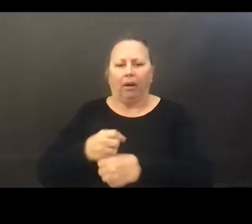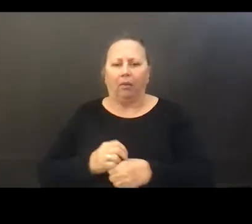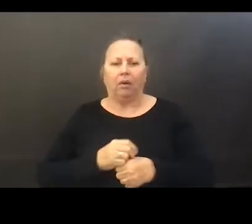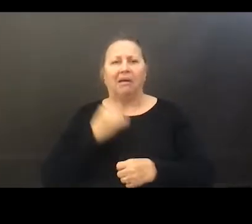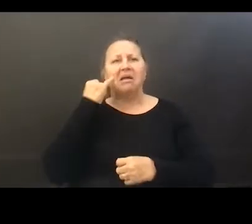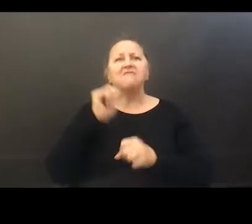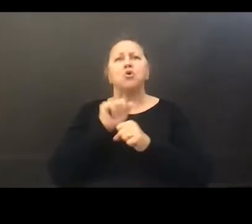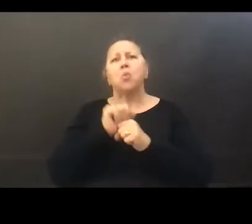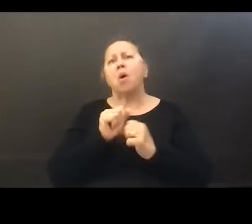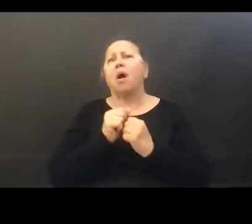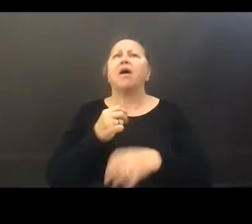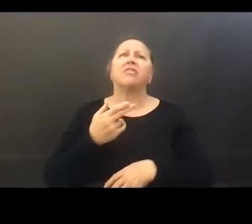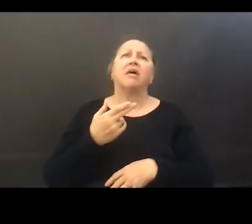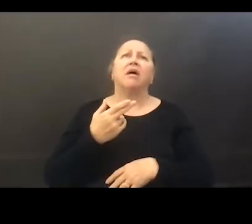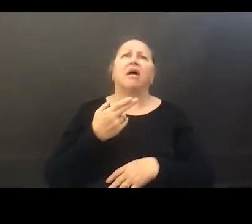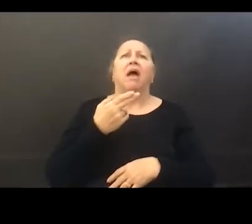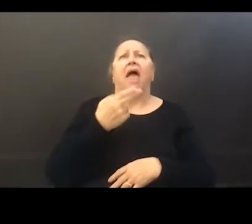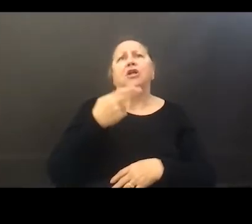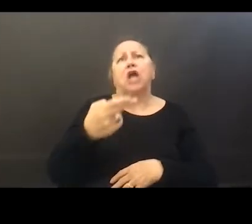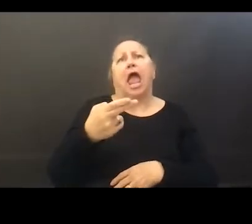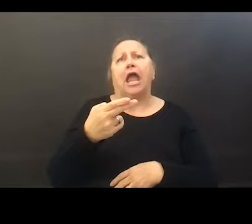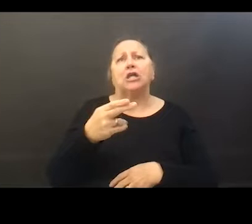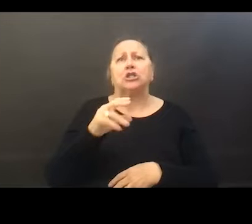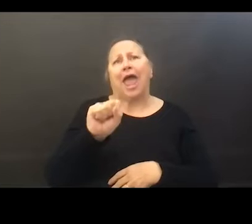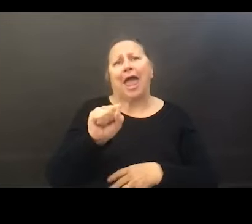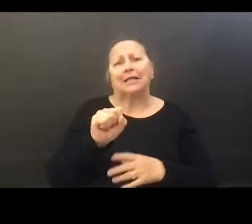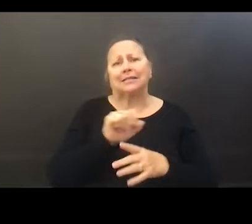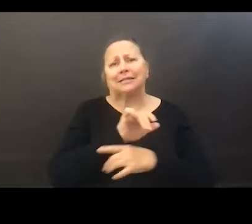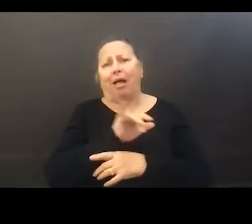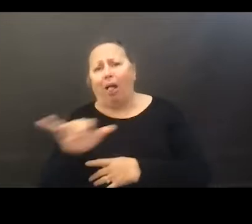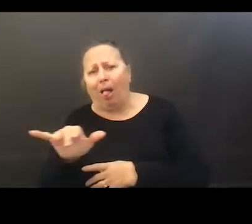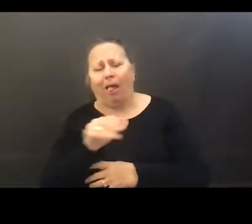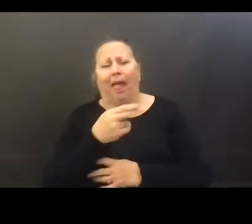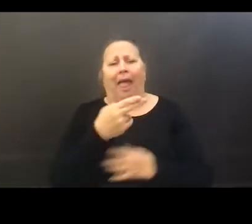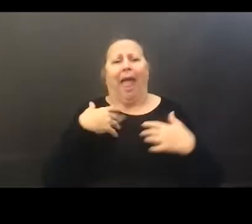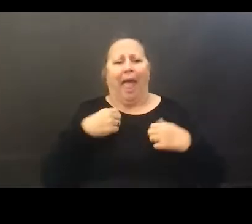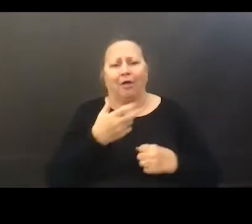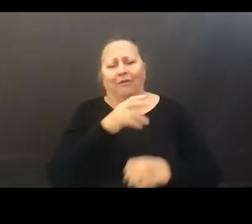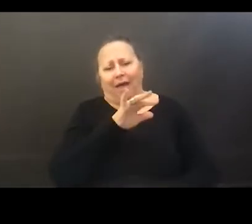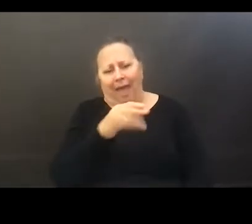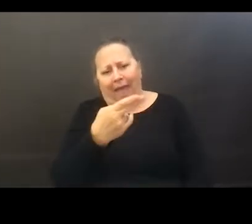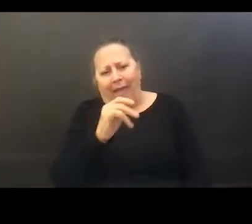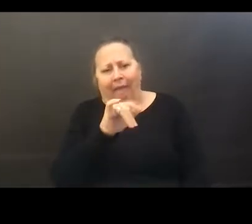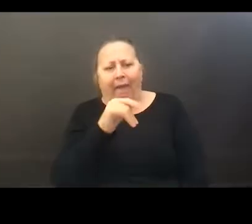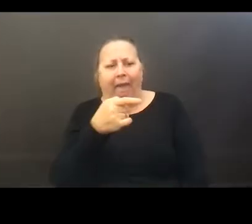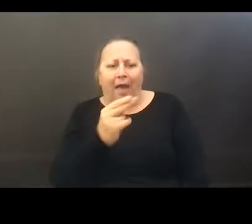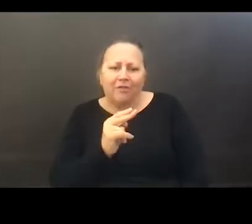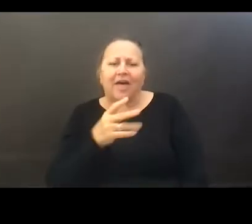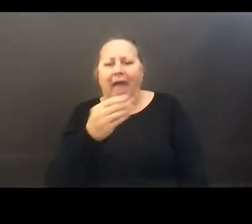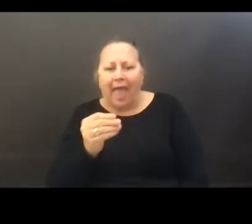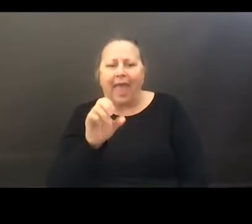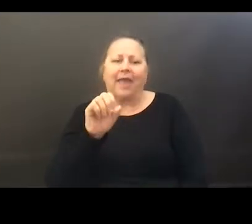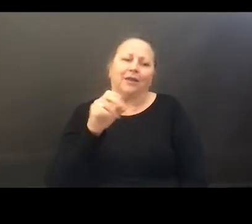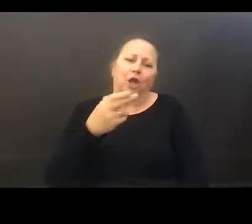Human Services, instead of putting HHS, go ahead and say where you worked. Again, no graphics, borders,